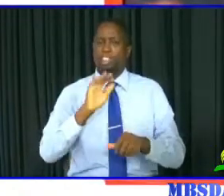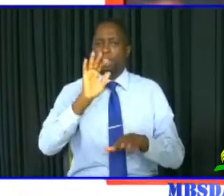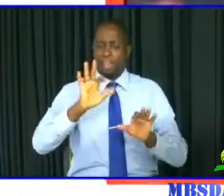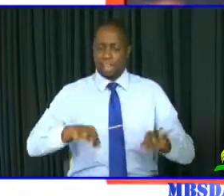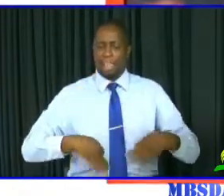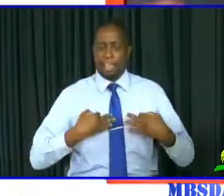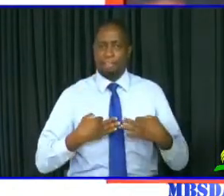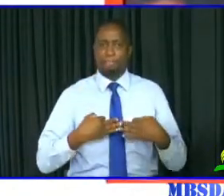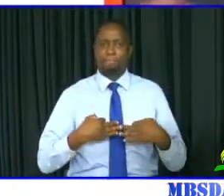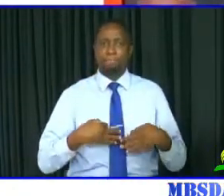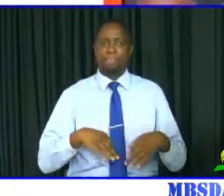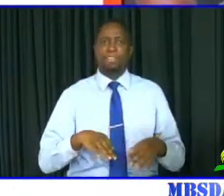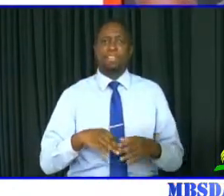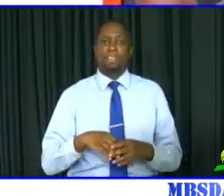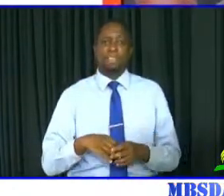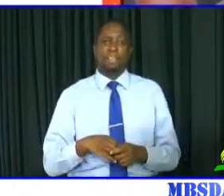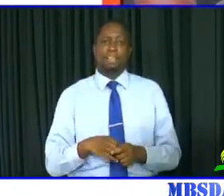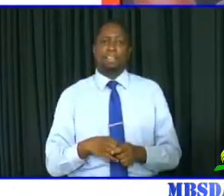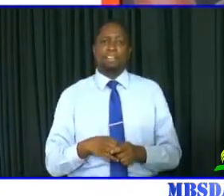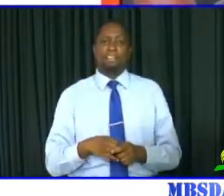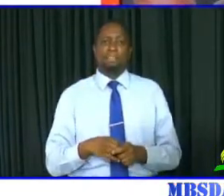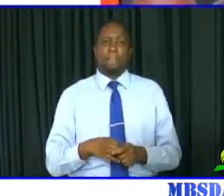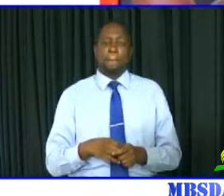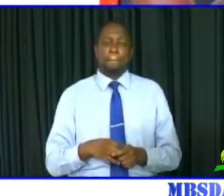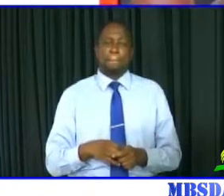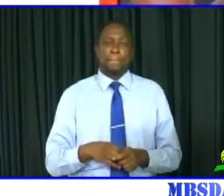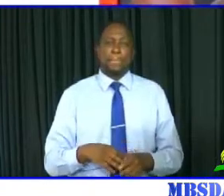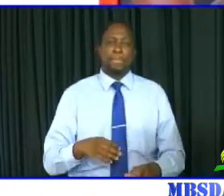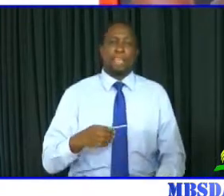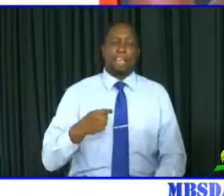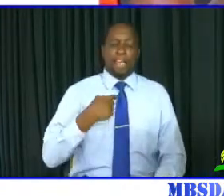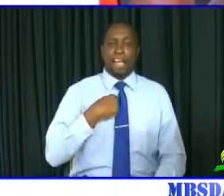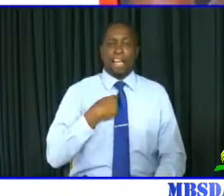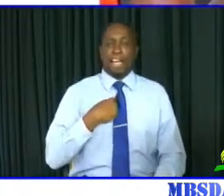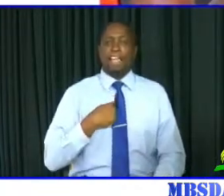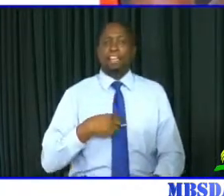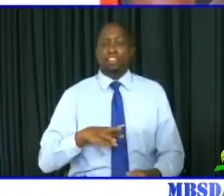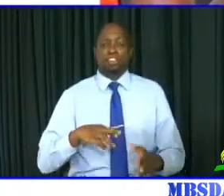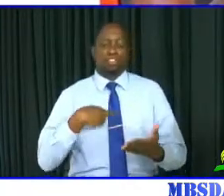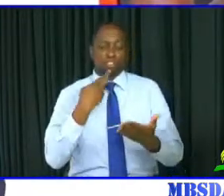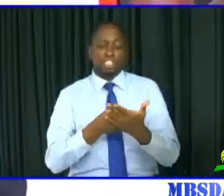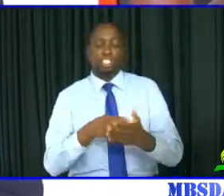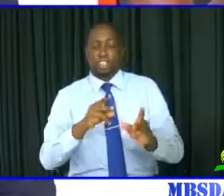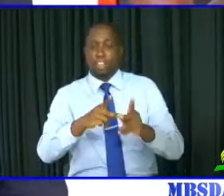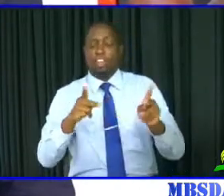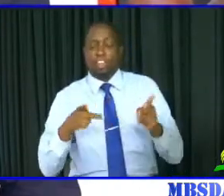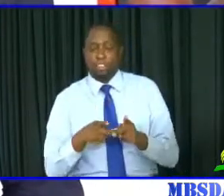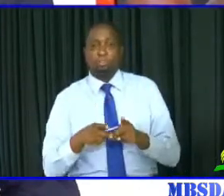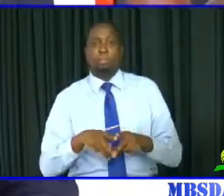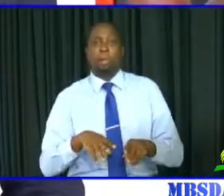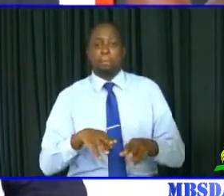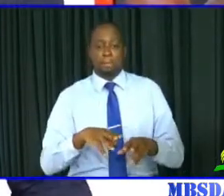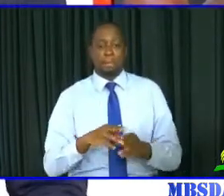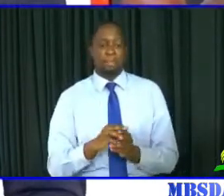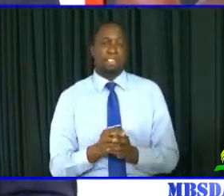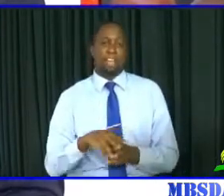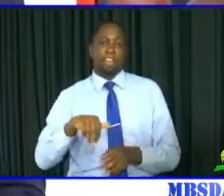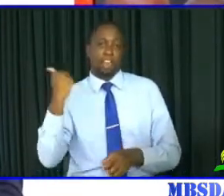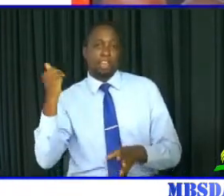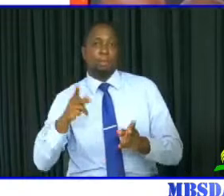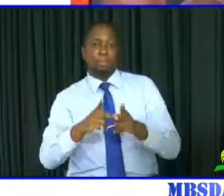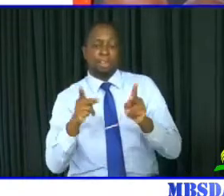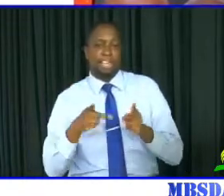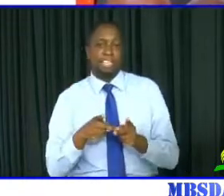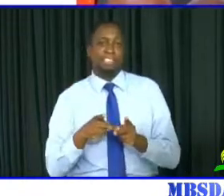to Hopewell, Hanover. I reached Hopewell. By this time, it was about midnight. And at this time, not